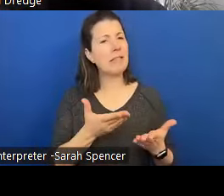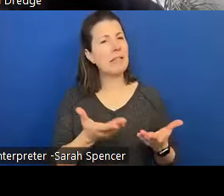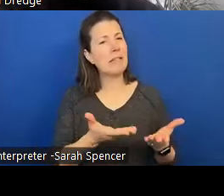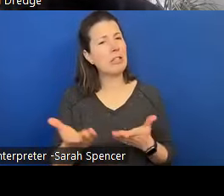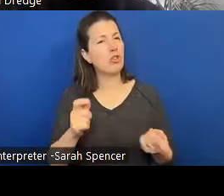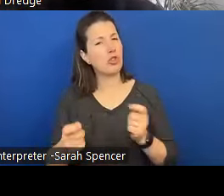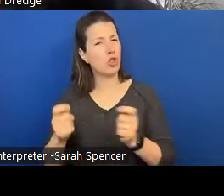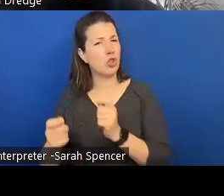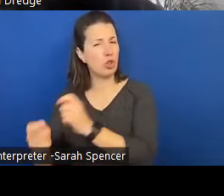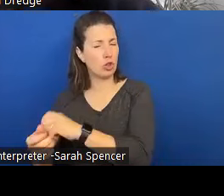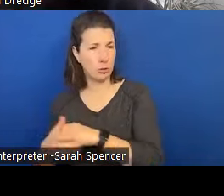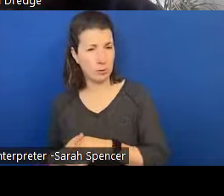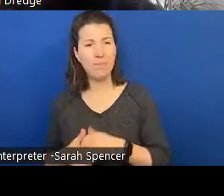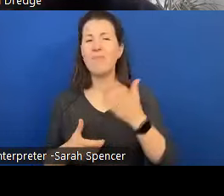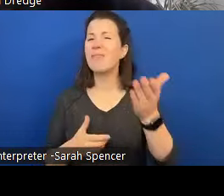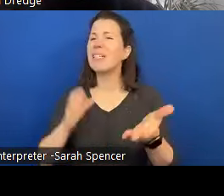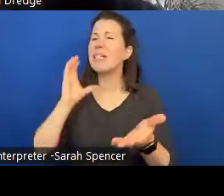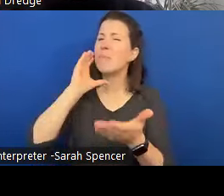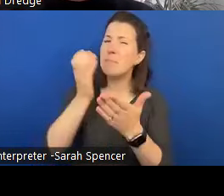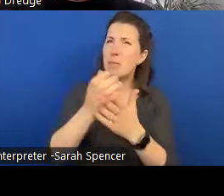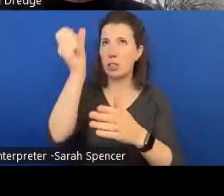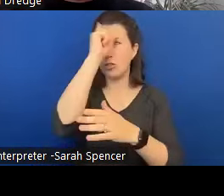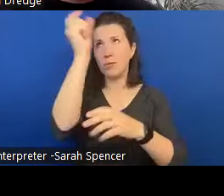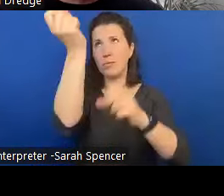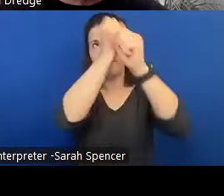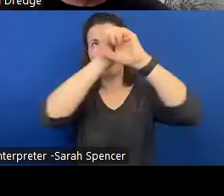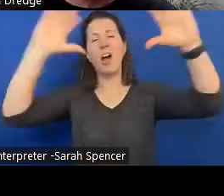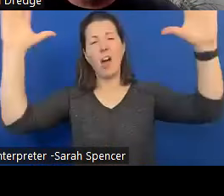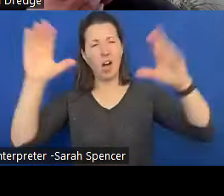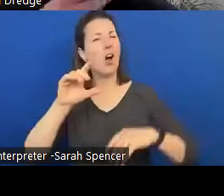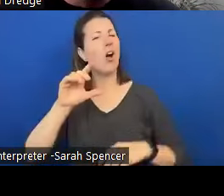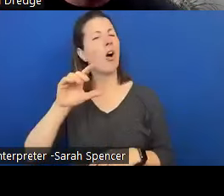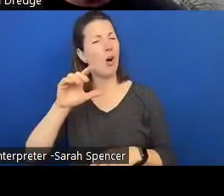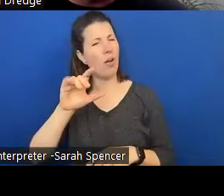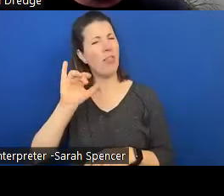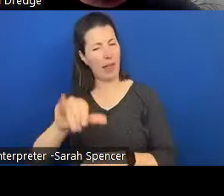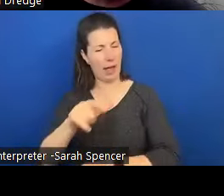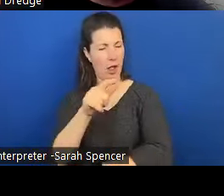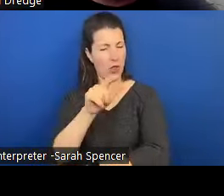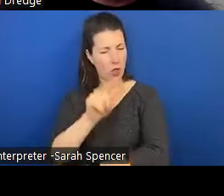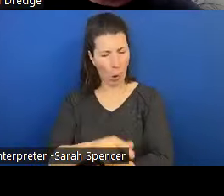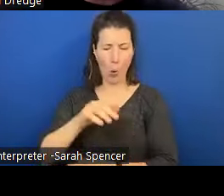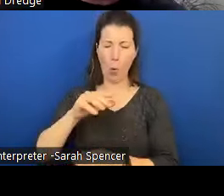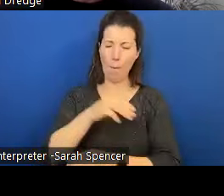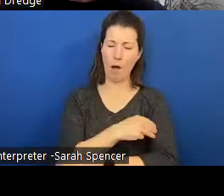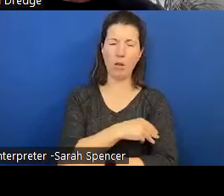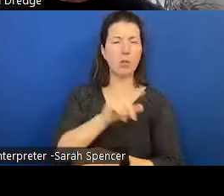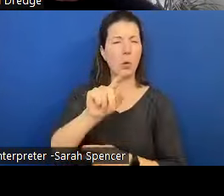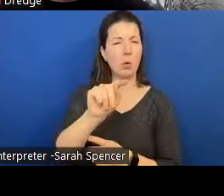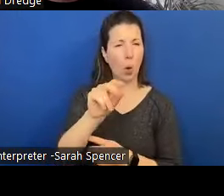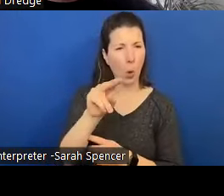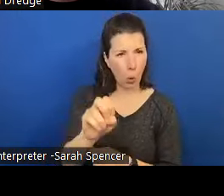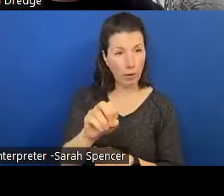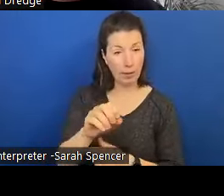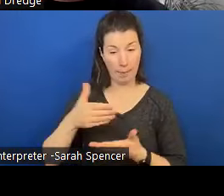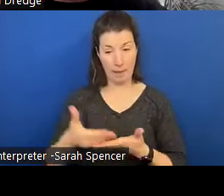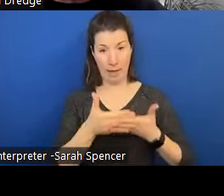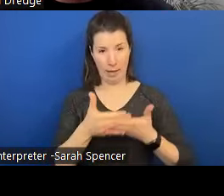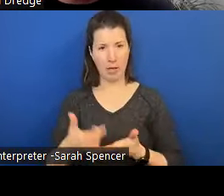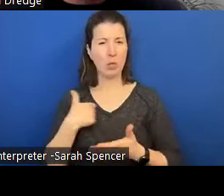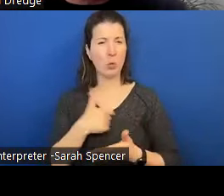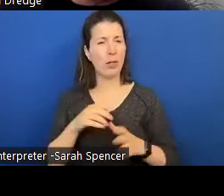So just some pictures to sort of get a sense of what tone is like. So low muscle tone. So in babies, we do these maneuvers